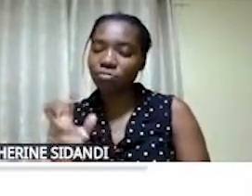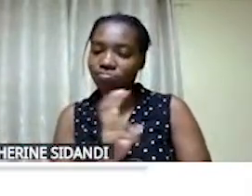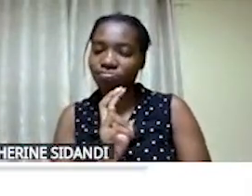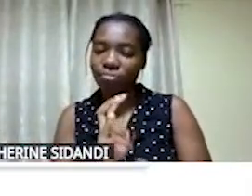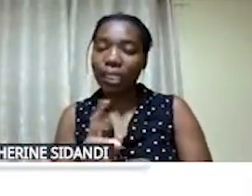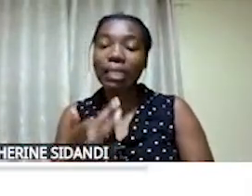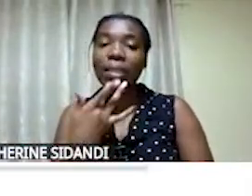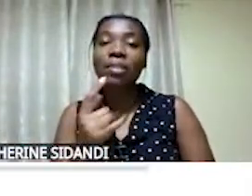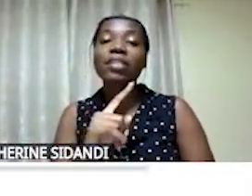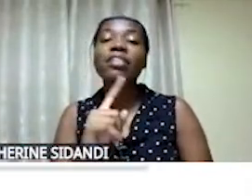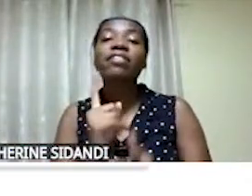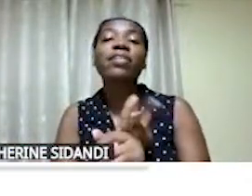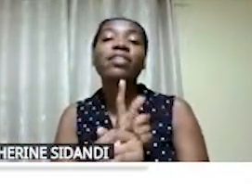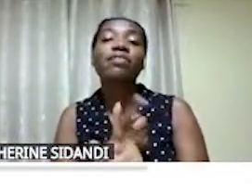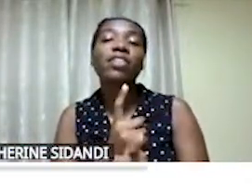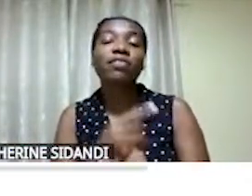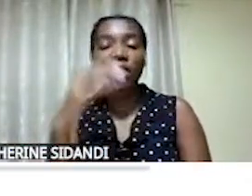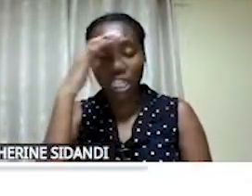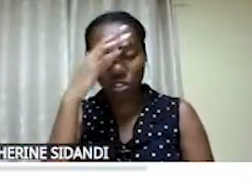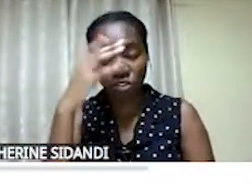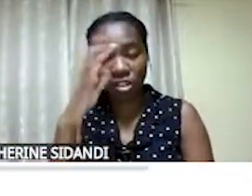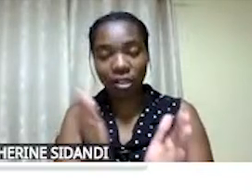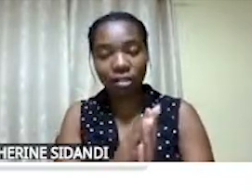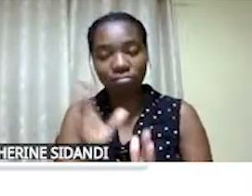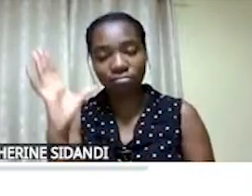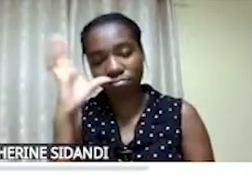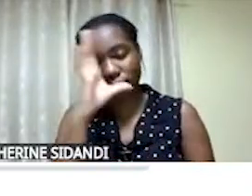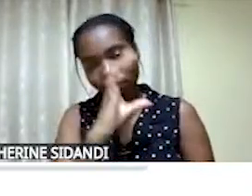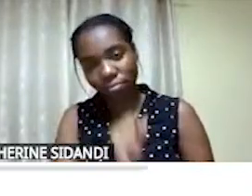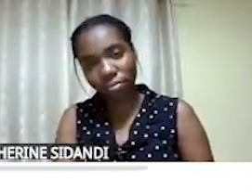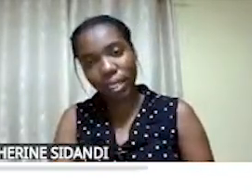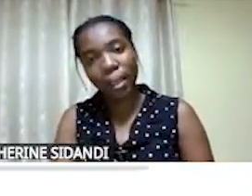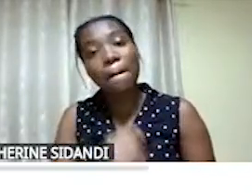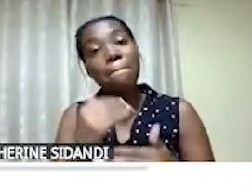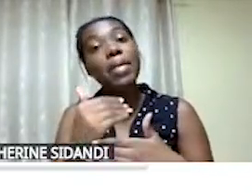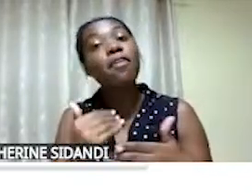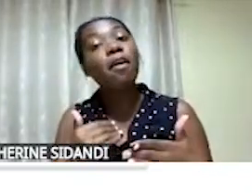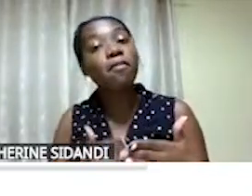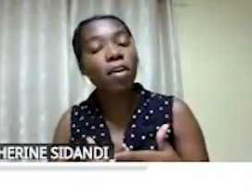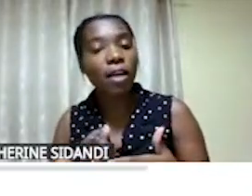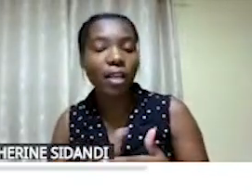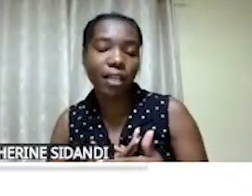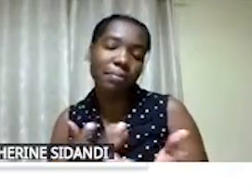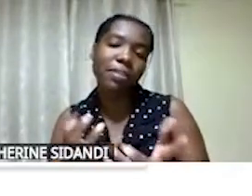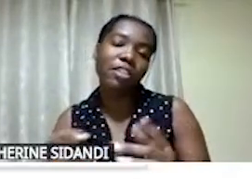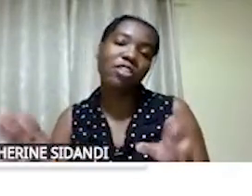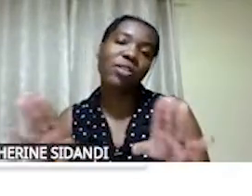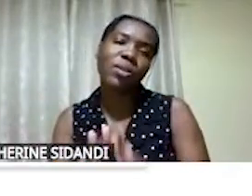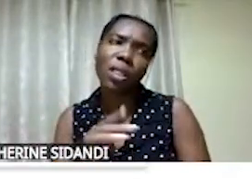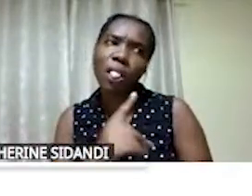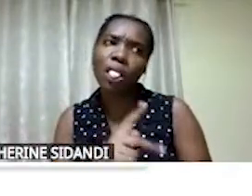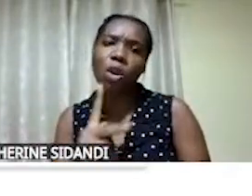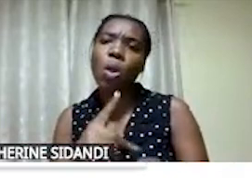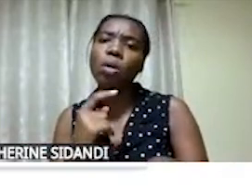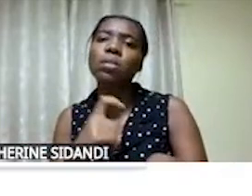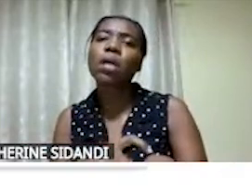different theories and assumptions you might have before you can finalize and say, indeed, this is a long-term strategy or this is a